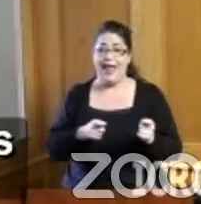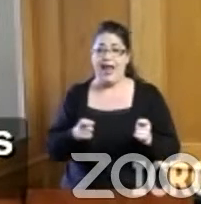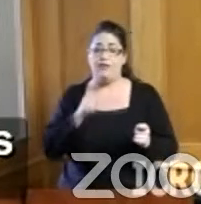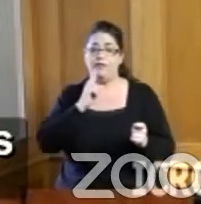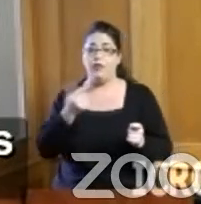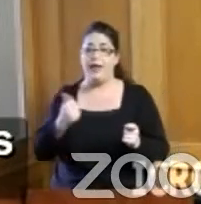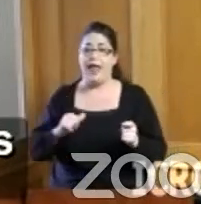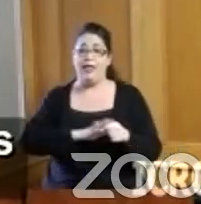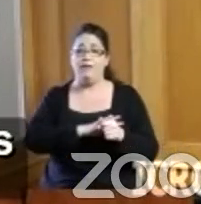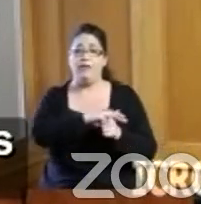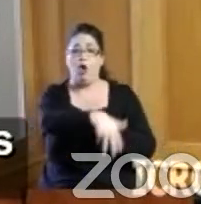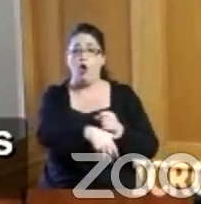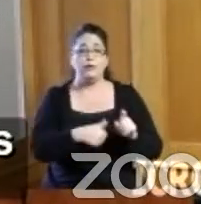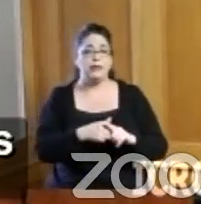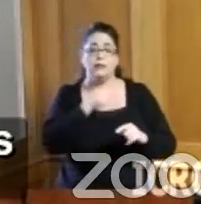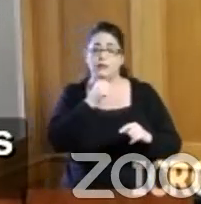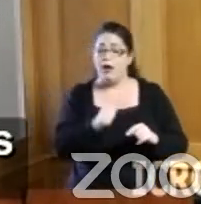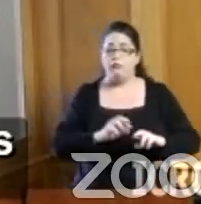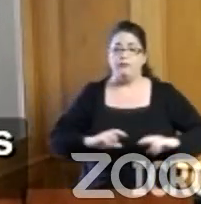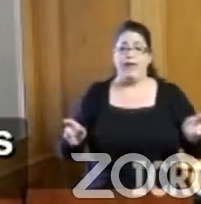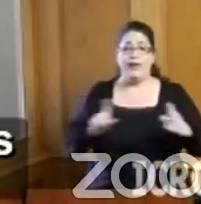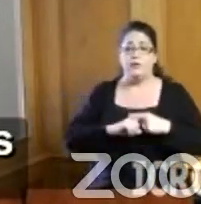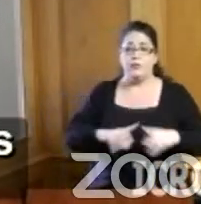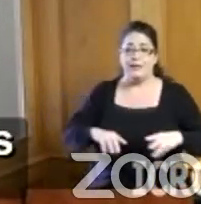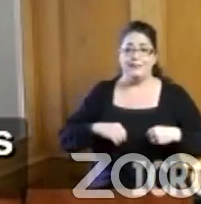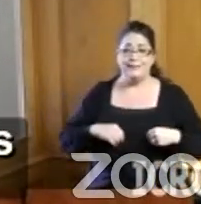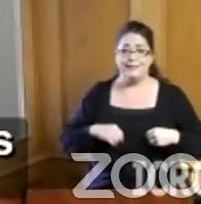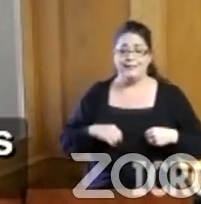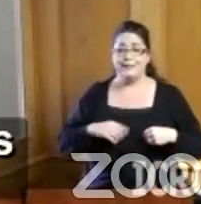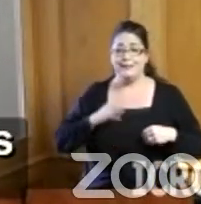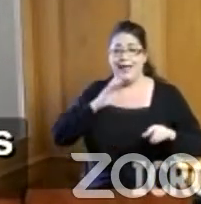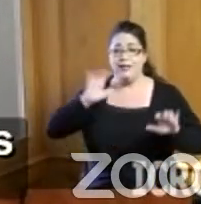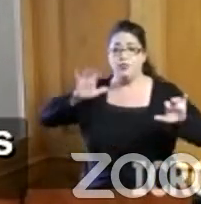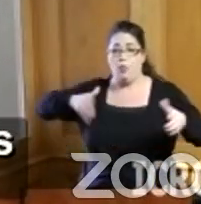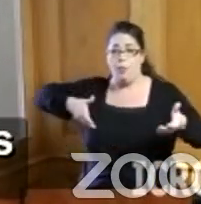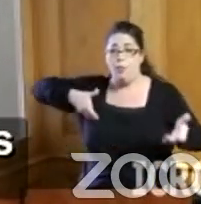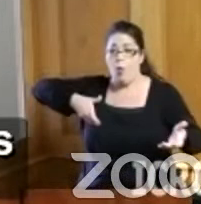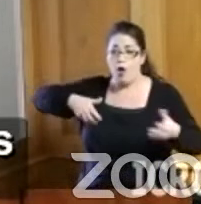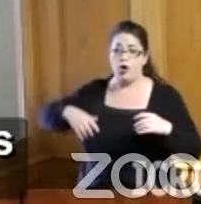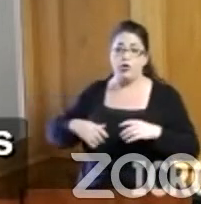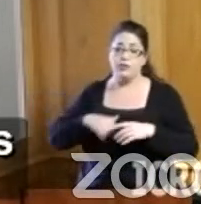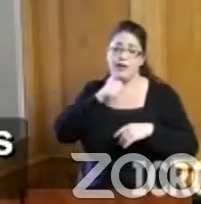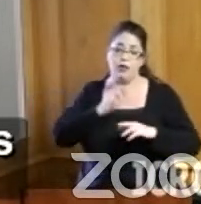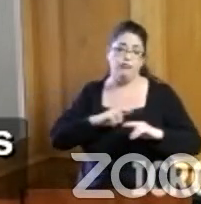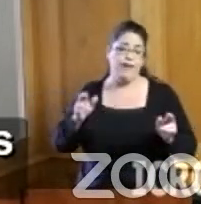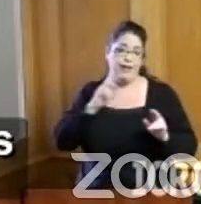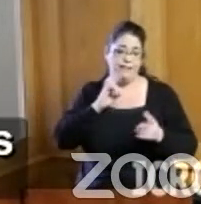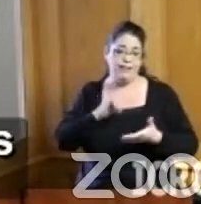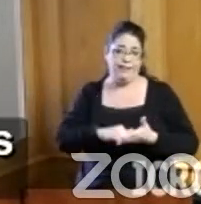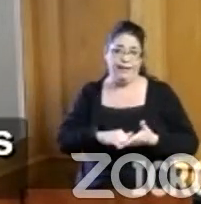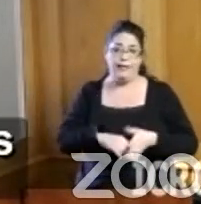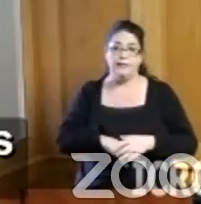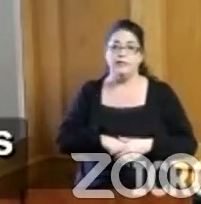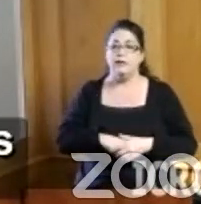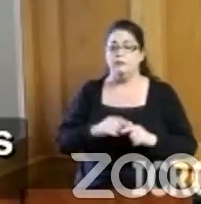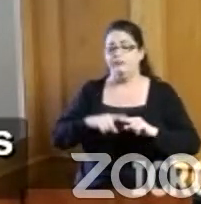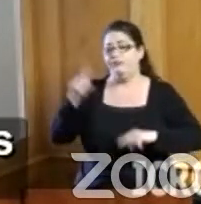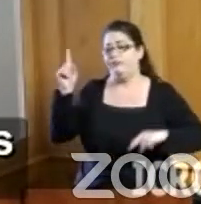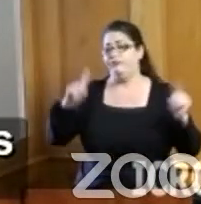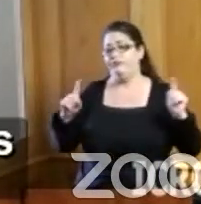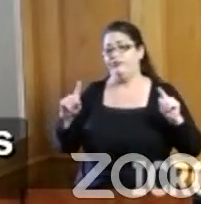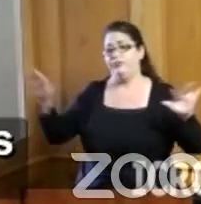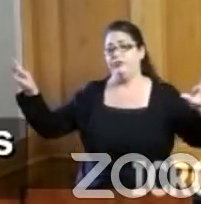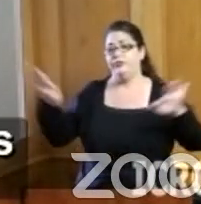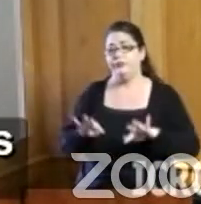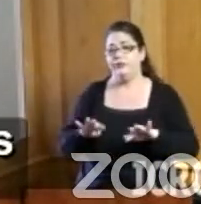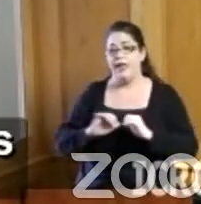flows that it wasn't designed to take, meaning stormwater in that particular situation. These can come from a variety of sources,